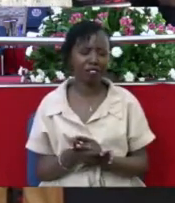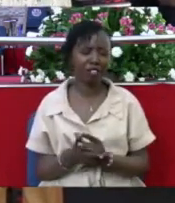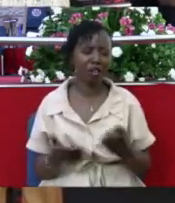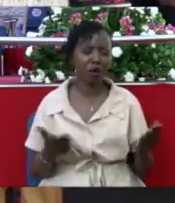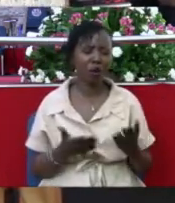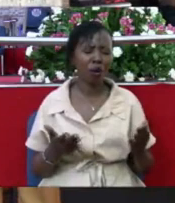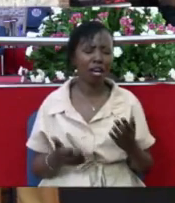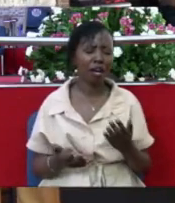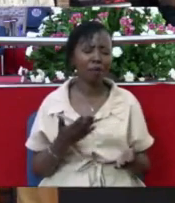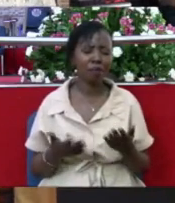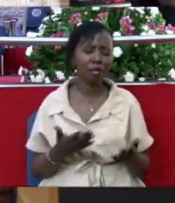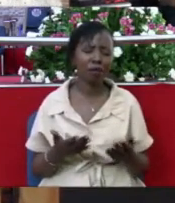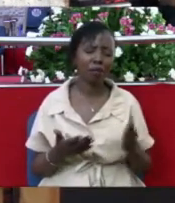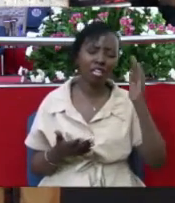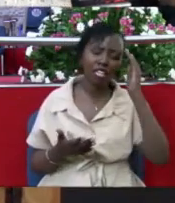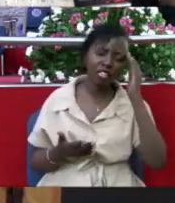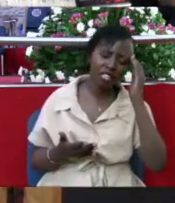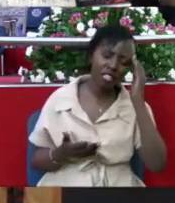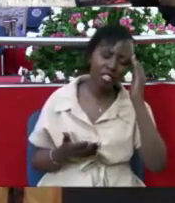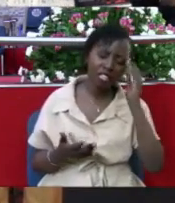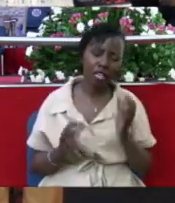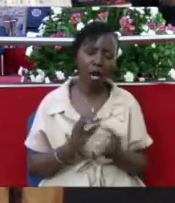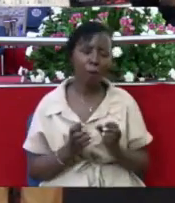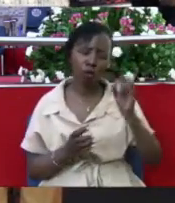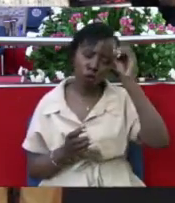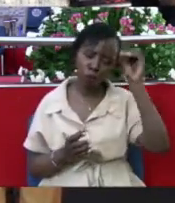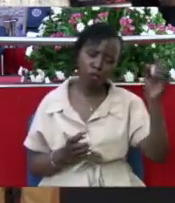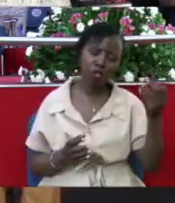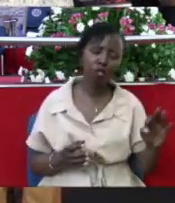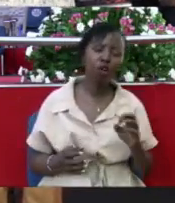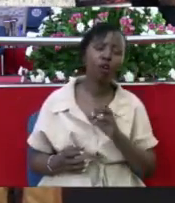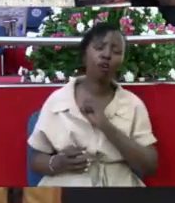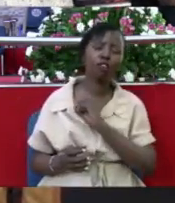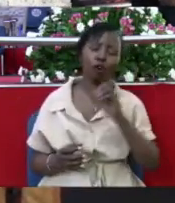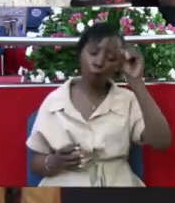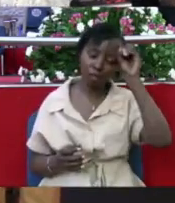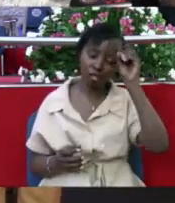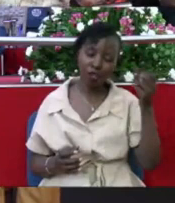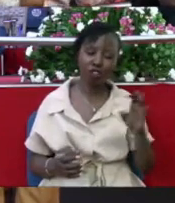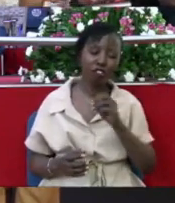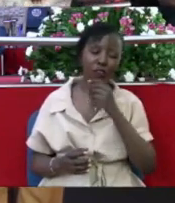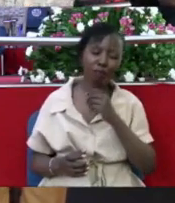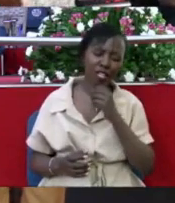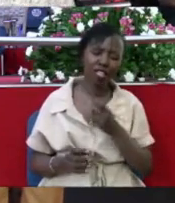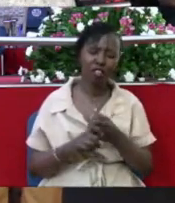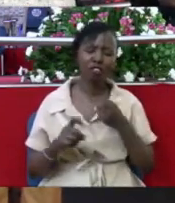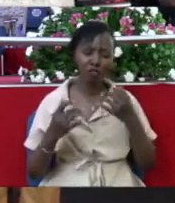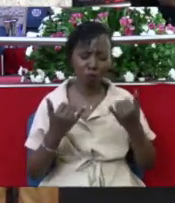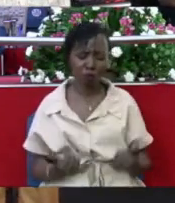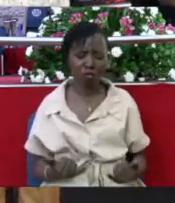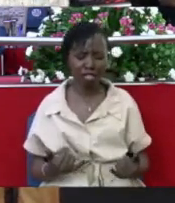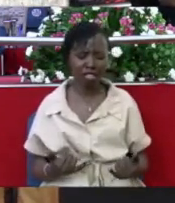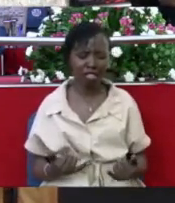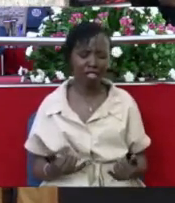the opinion of men. Mahali tulipoangalia mtazamo wa binadamu. God, from this day forth. Tangia siku hii. We live for an